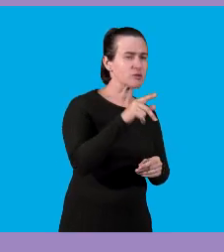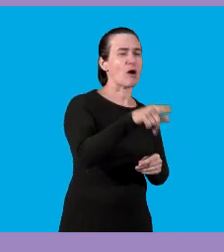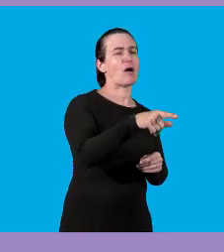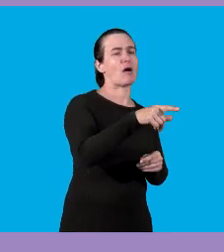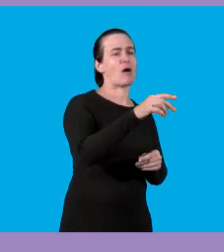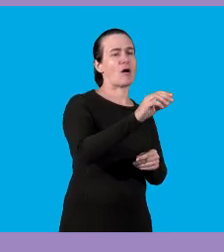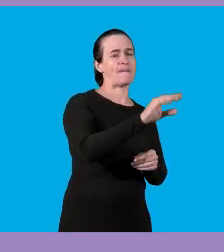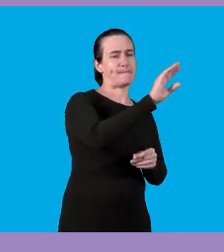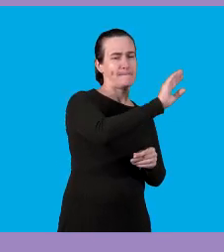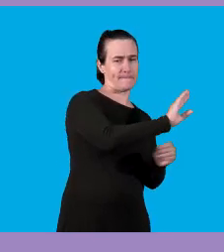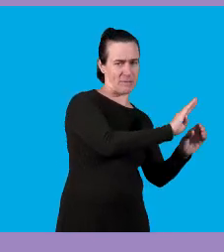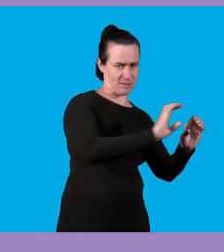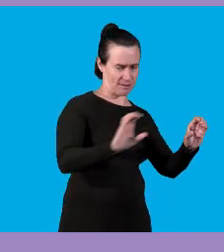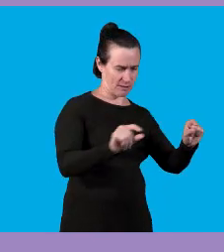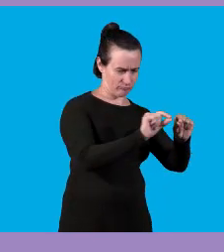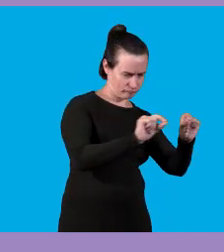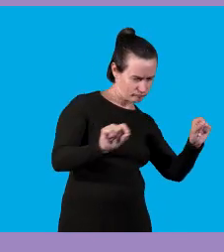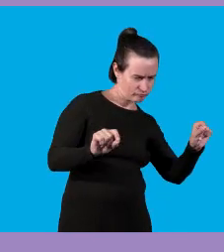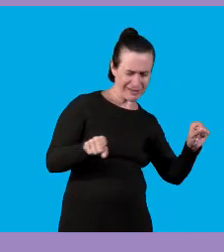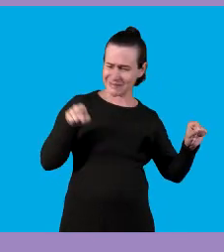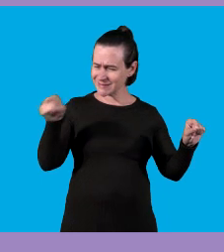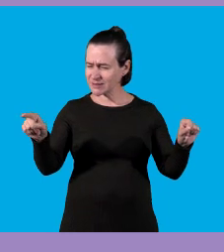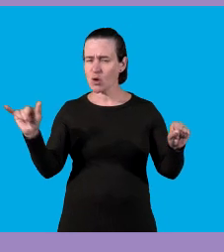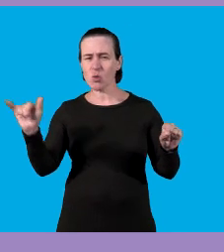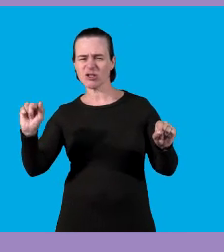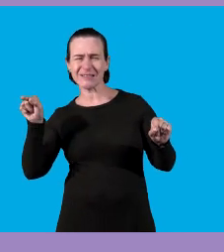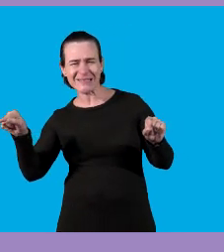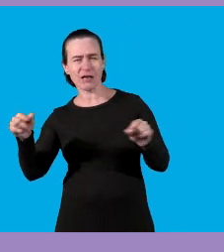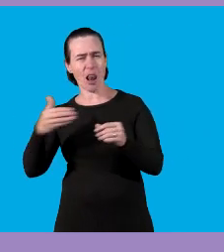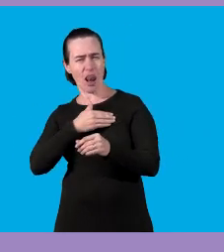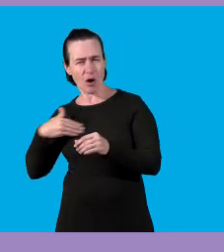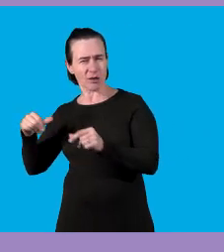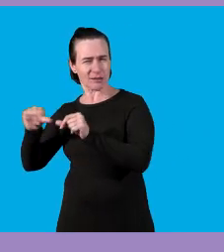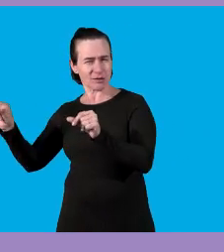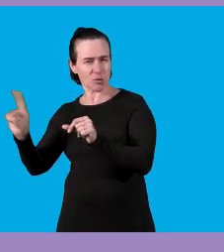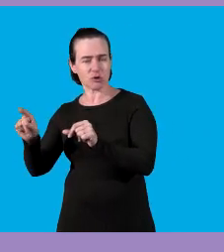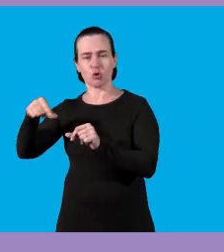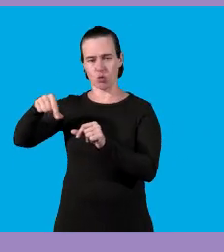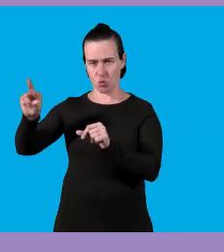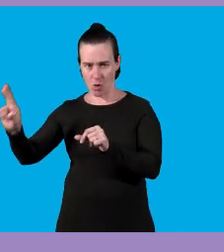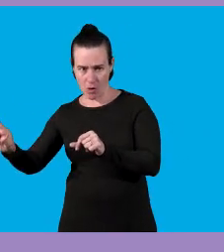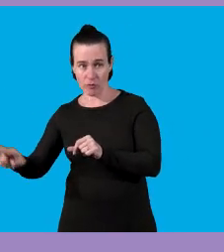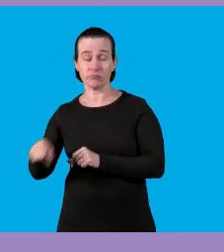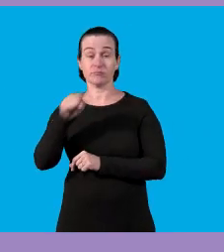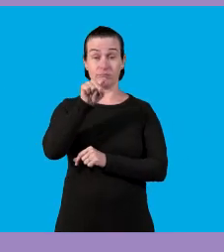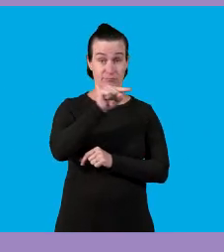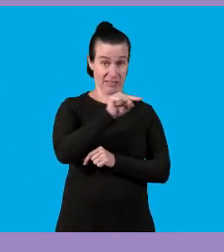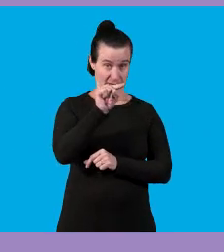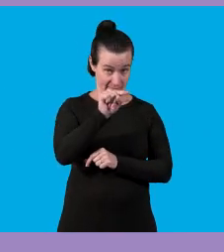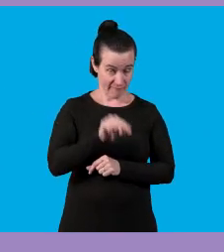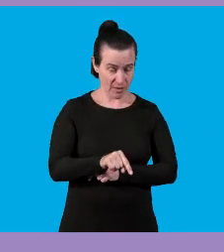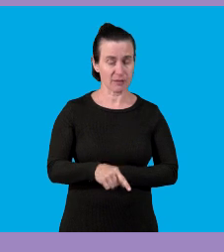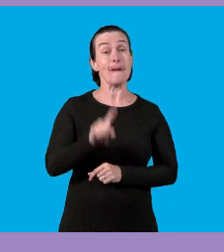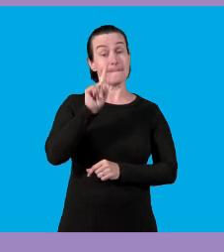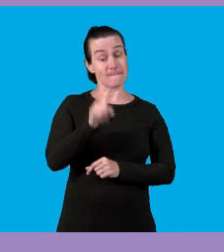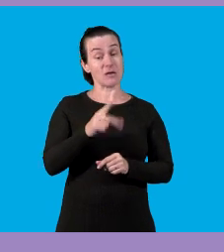divided by the longest side, which is QR, and should be equal to